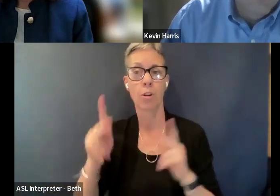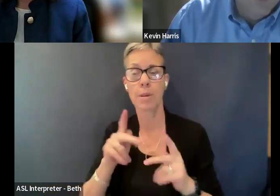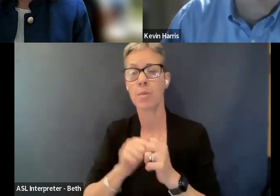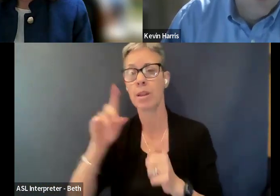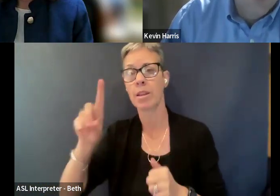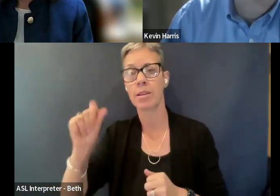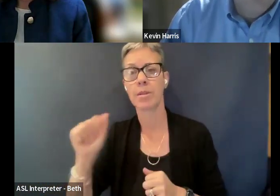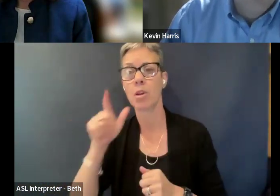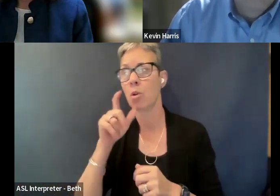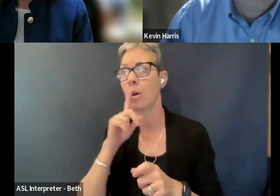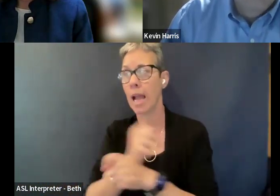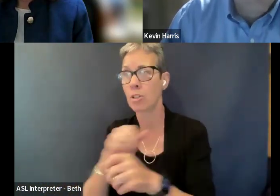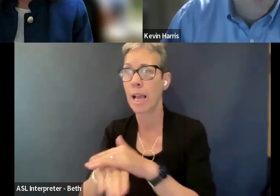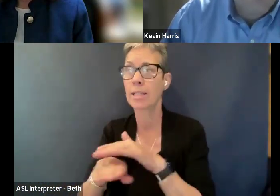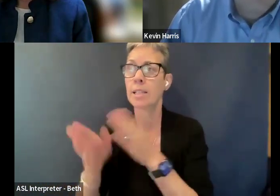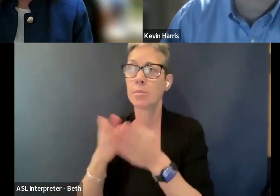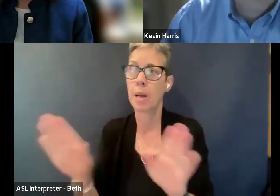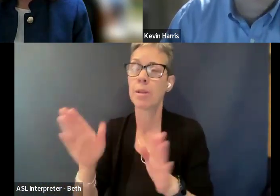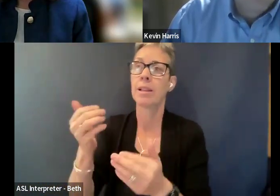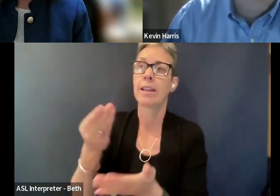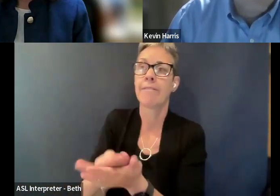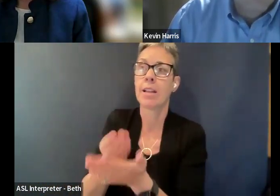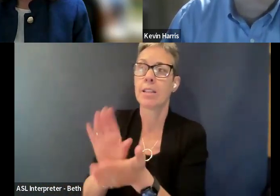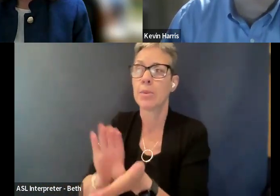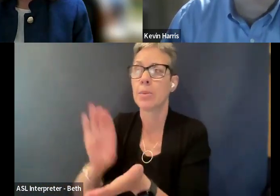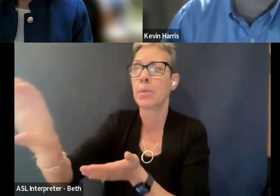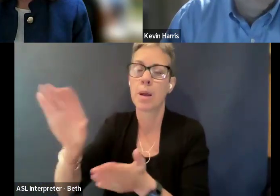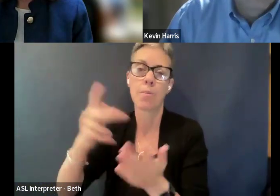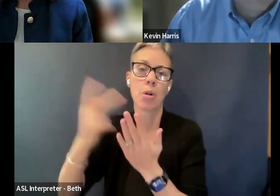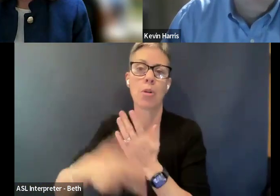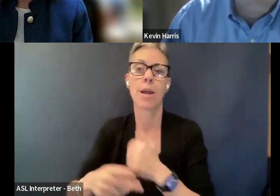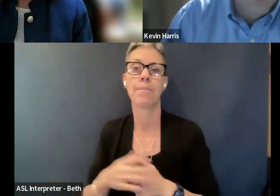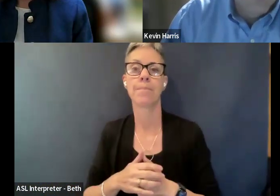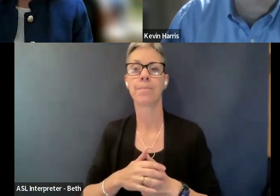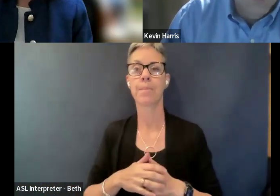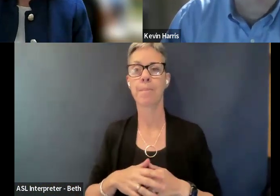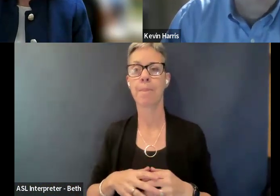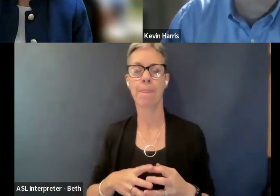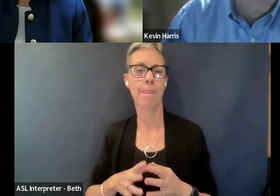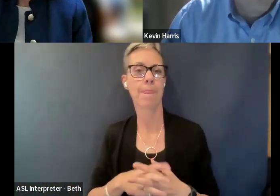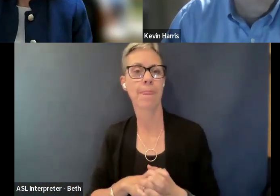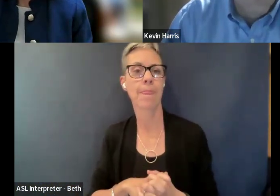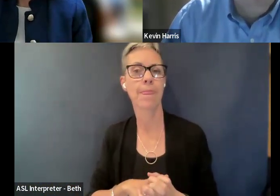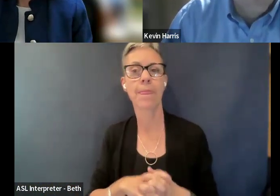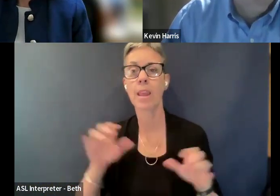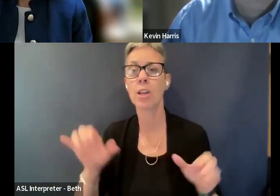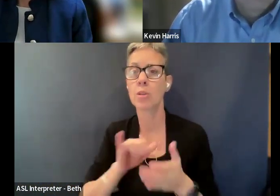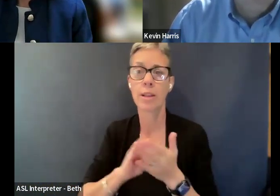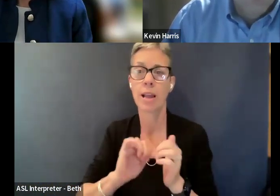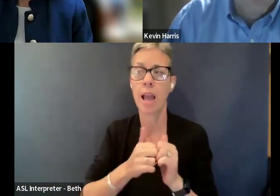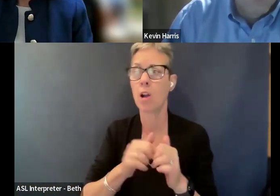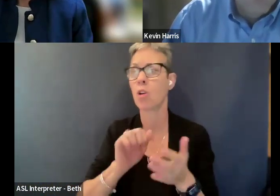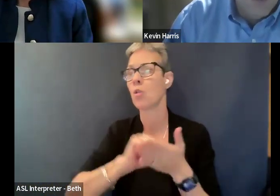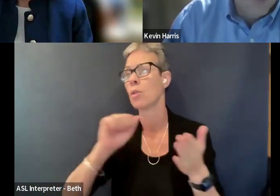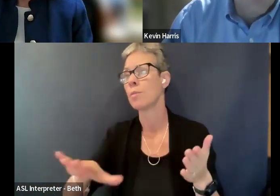publicly funded programs. To do that, removing or steps to the individual calls, I guess, to do that is remove the Medicaid and